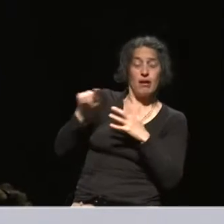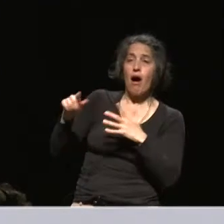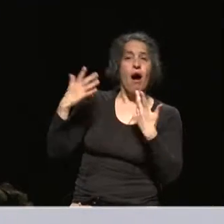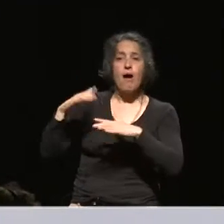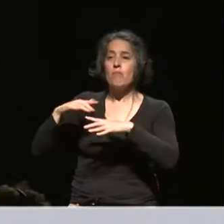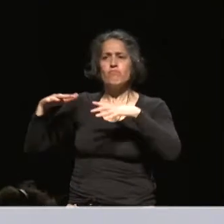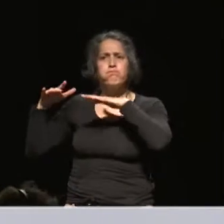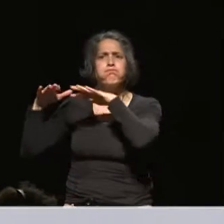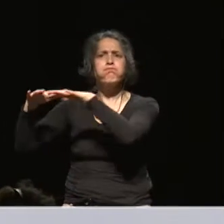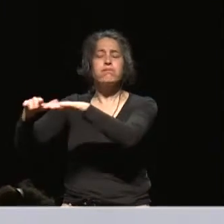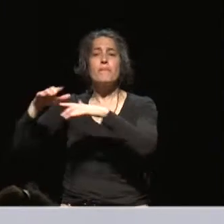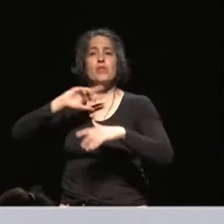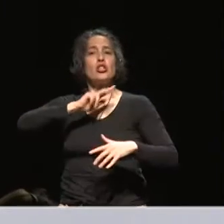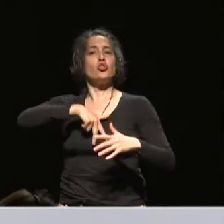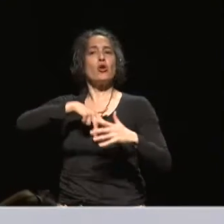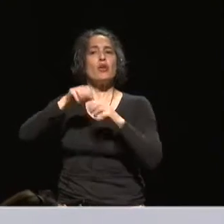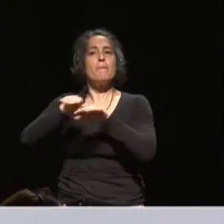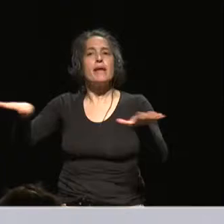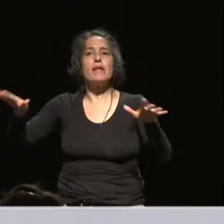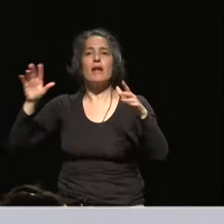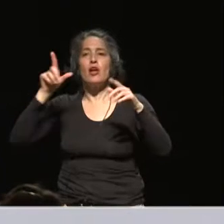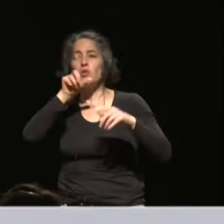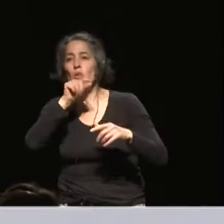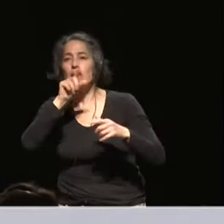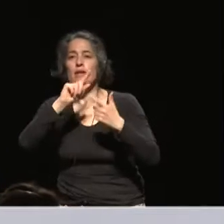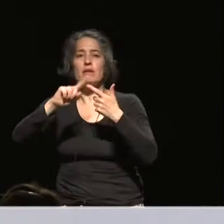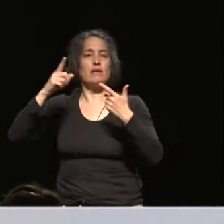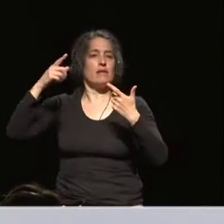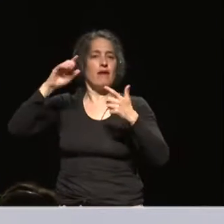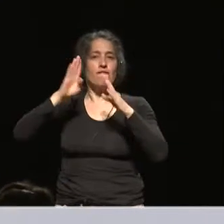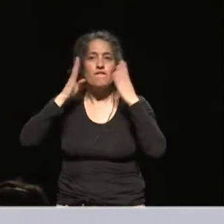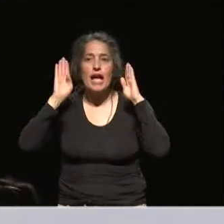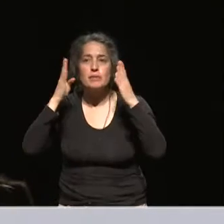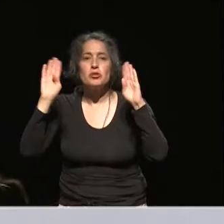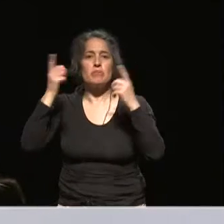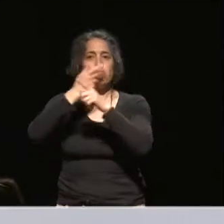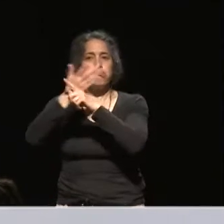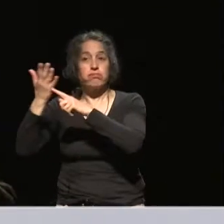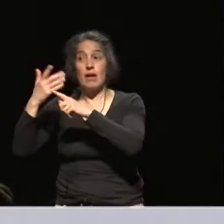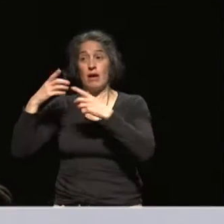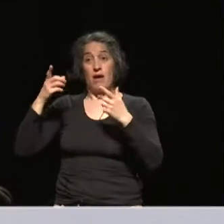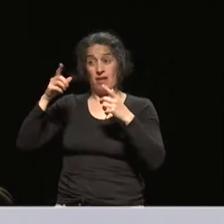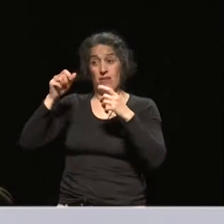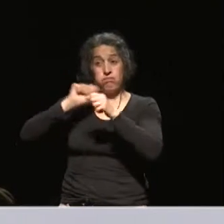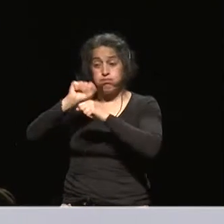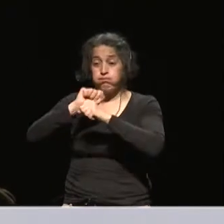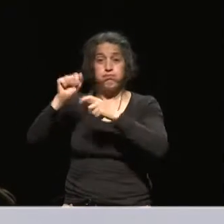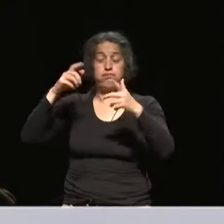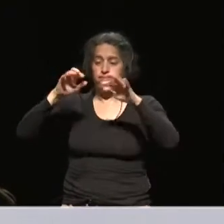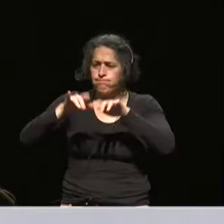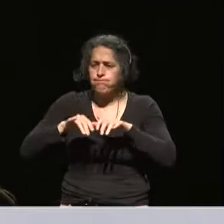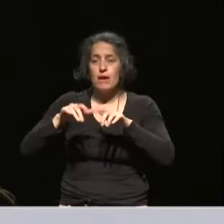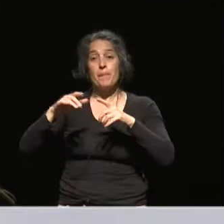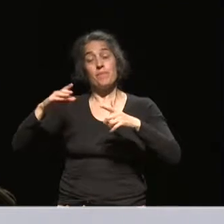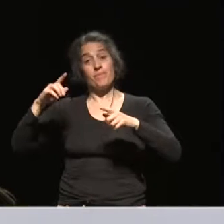by social media came together to speak out against the high cost of soon-to-be superfluous stadiums, police brutality, and